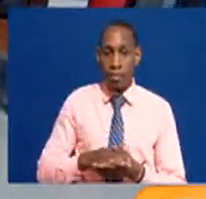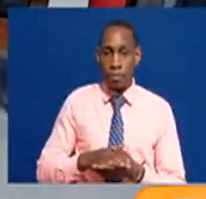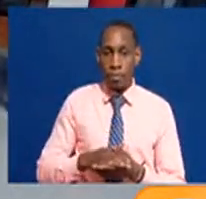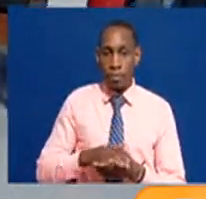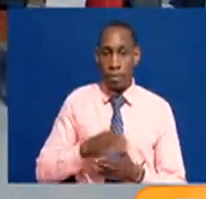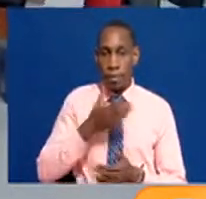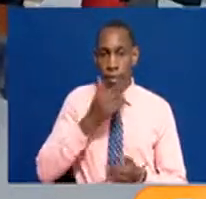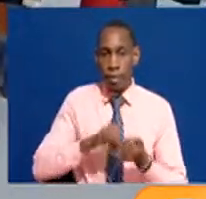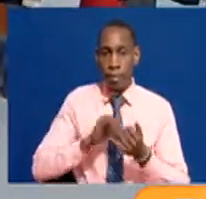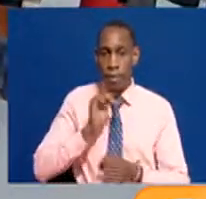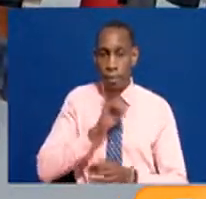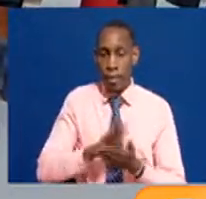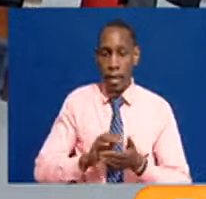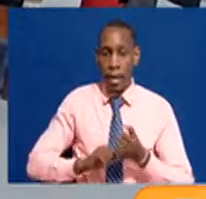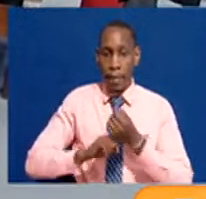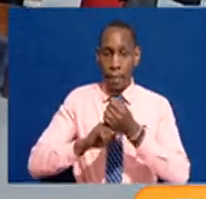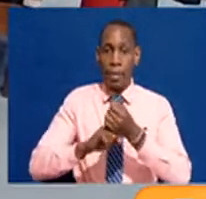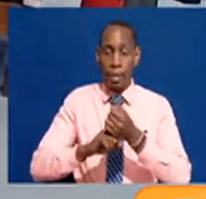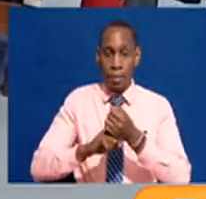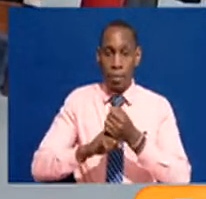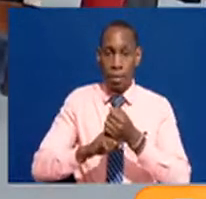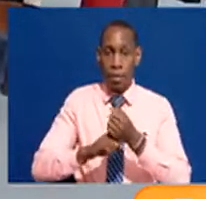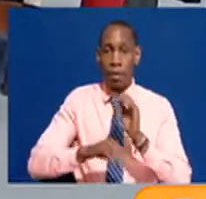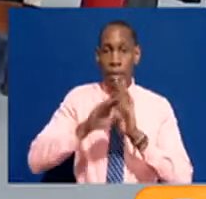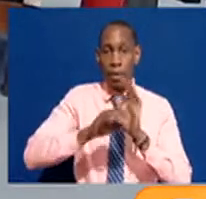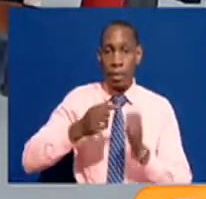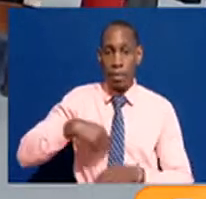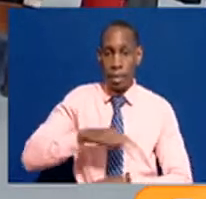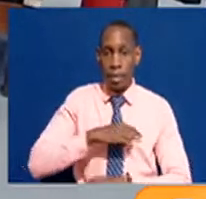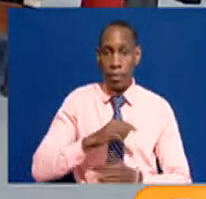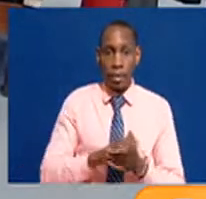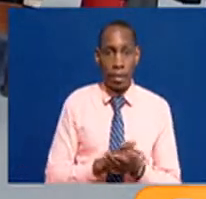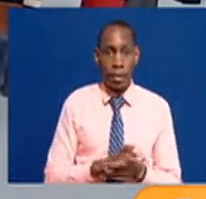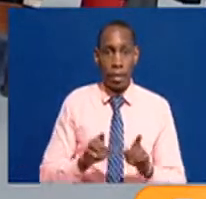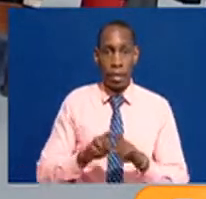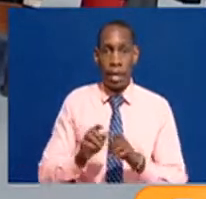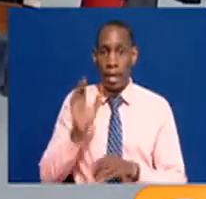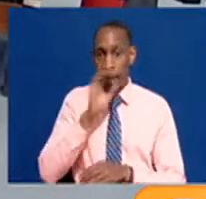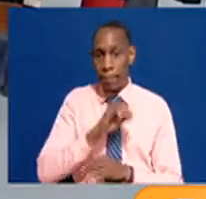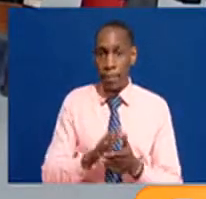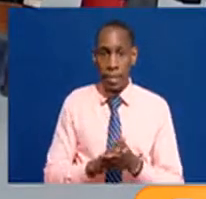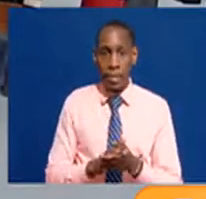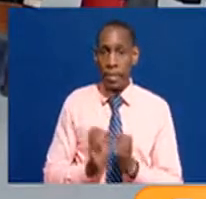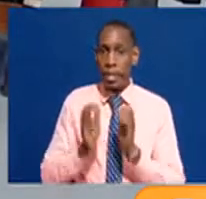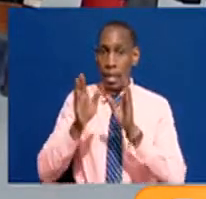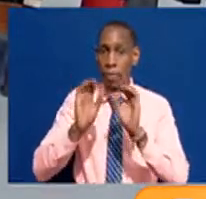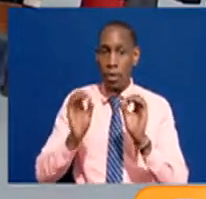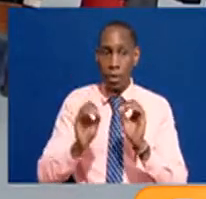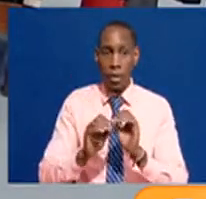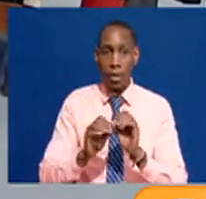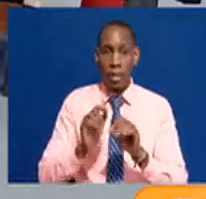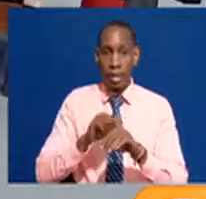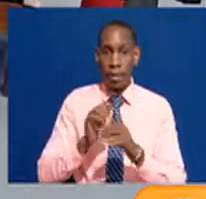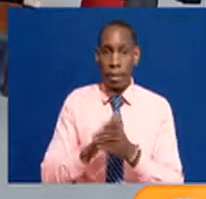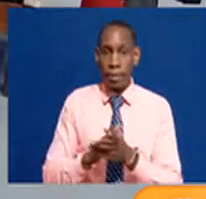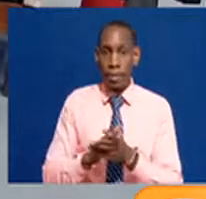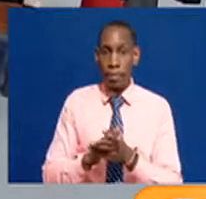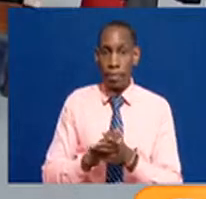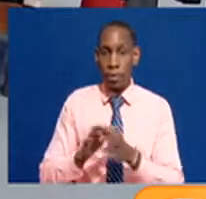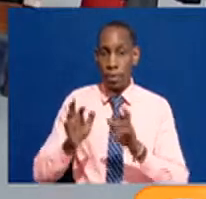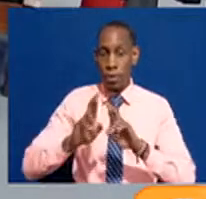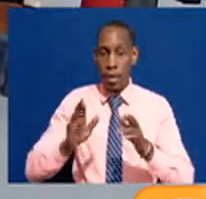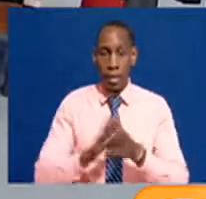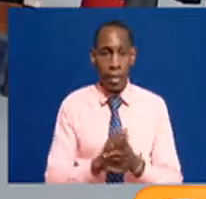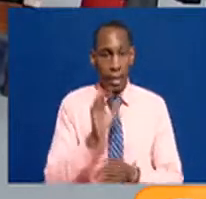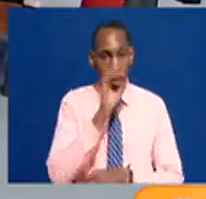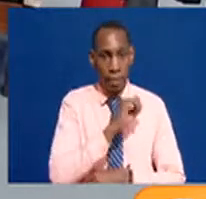cause and our organizations through NGAF. Mm. The one you're talking about, yeah? Mm. She never misses widows' events as long as she is available. She says, thank you. I